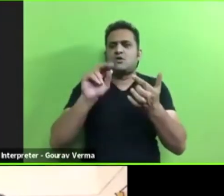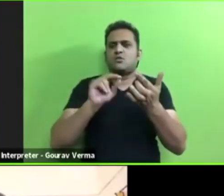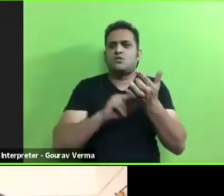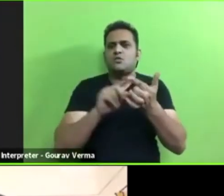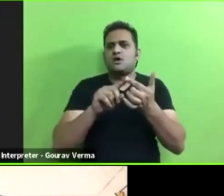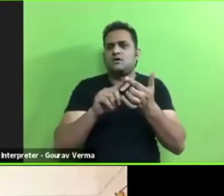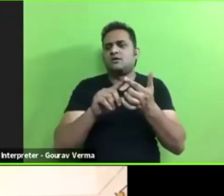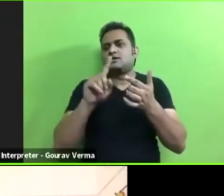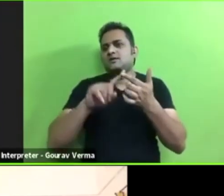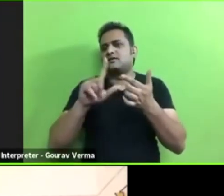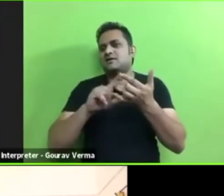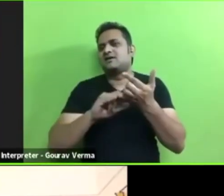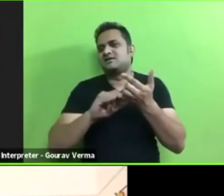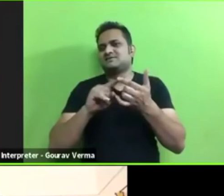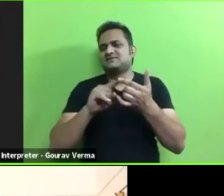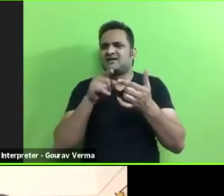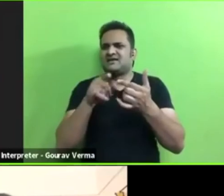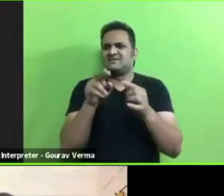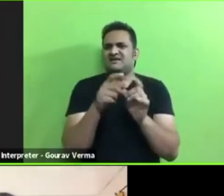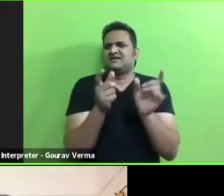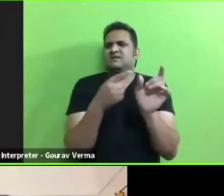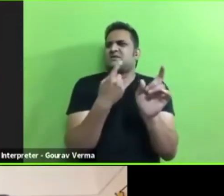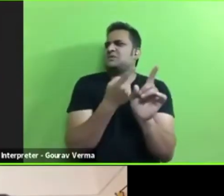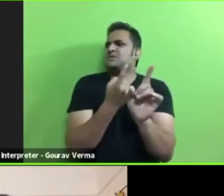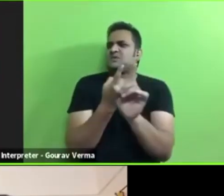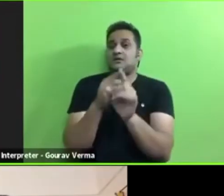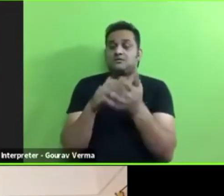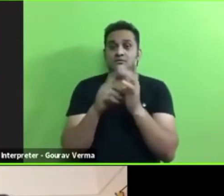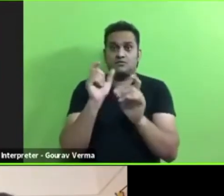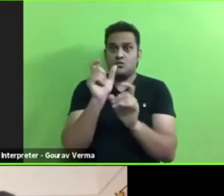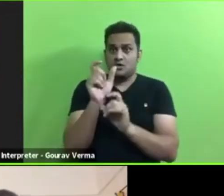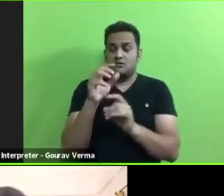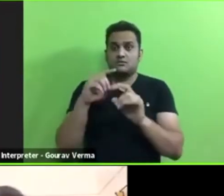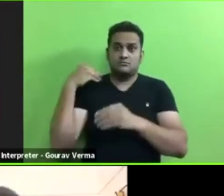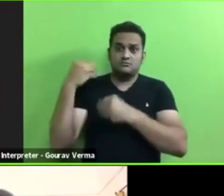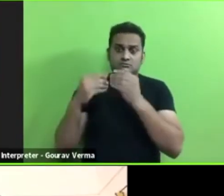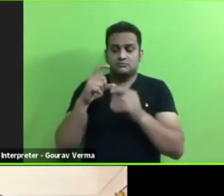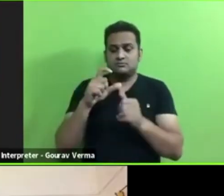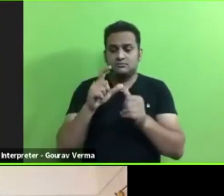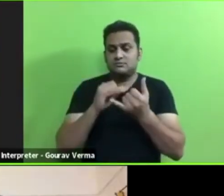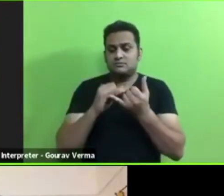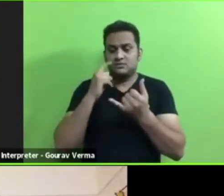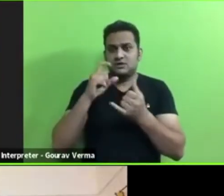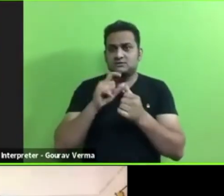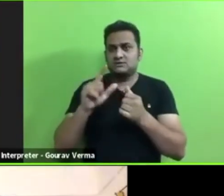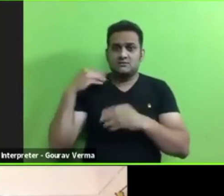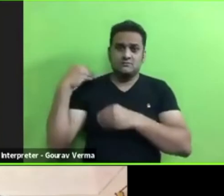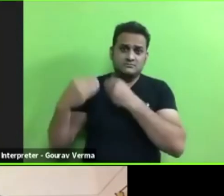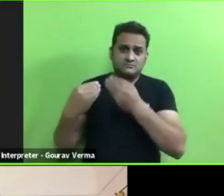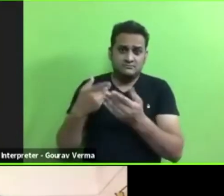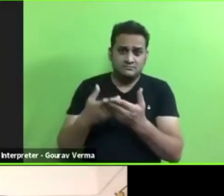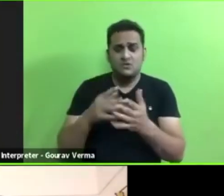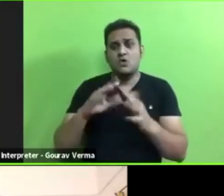because that is intrinsic to the construction of the classical. The word, the idea of the classical, or the idea of